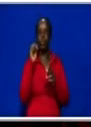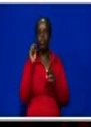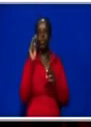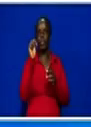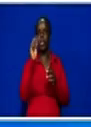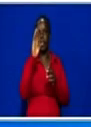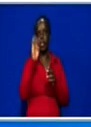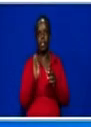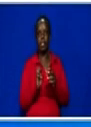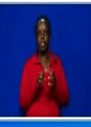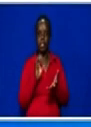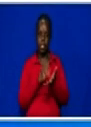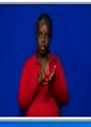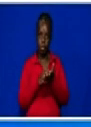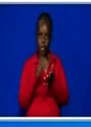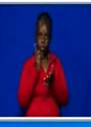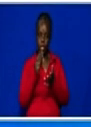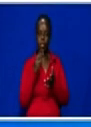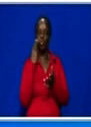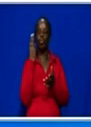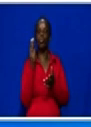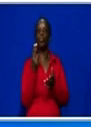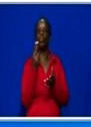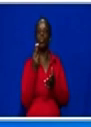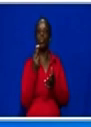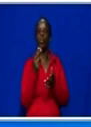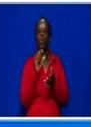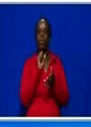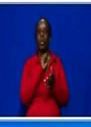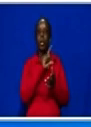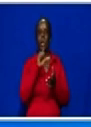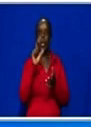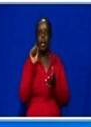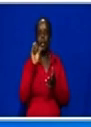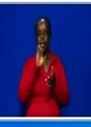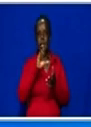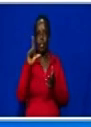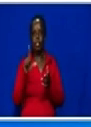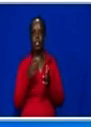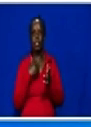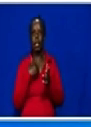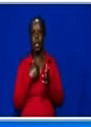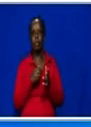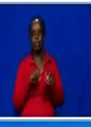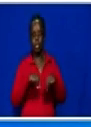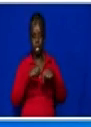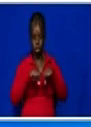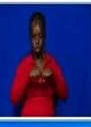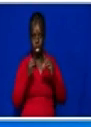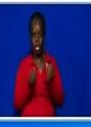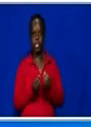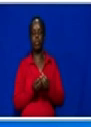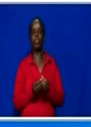co-dominance? Co-dominance is a condition where when the two alleles in a heterozygous organisms